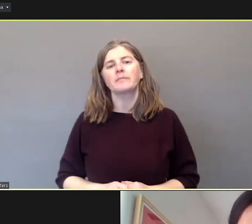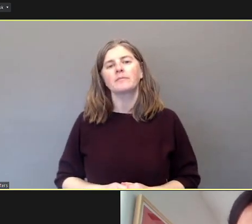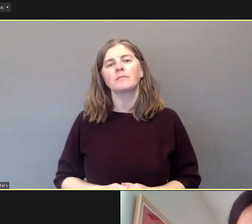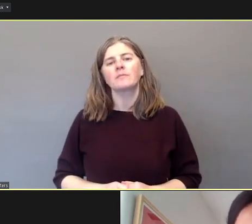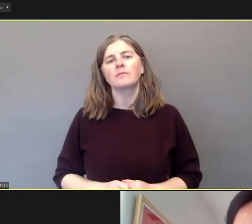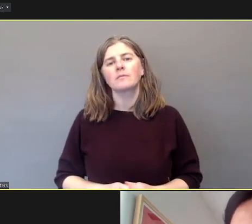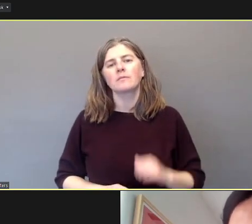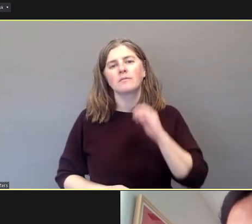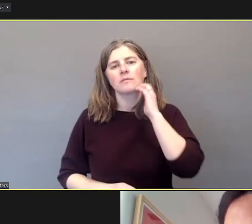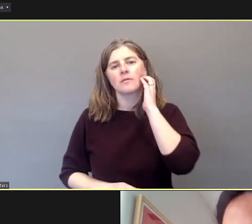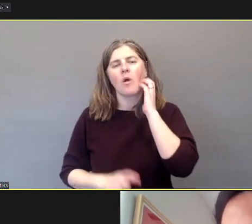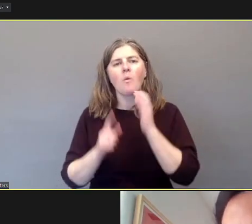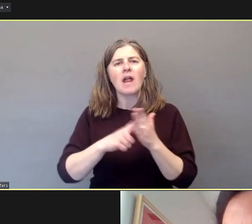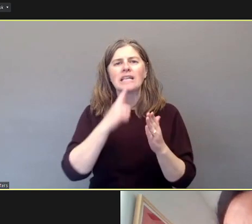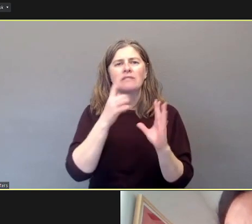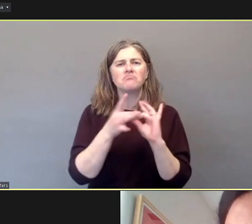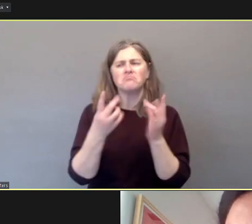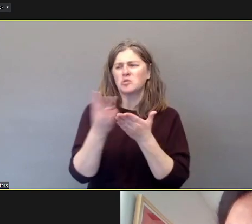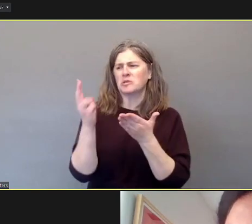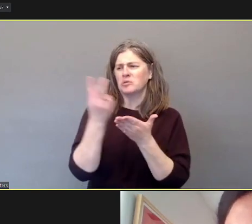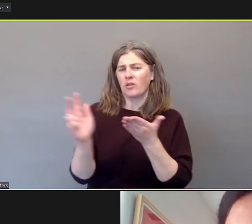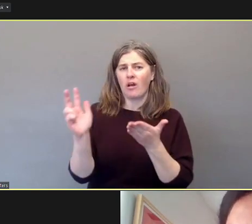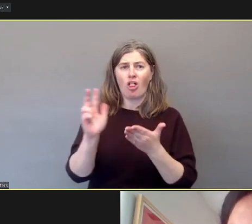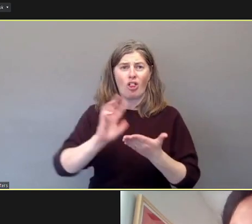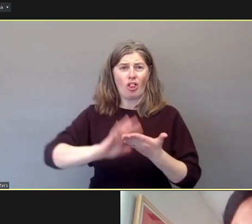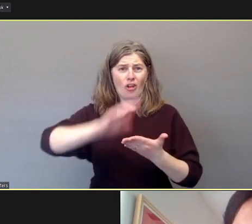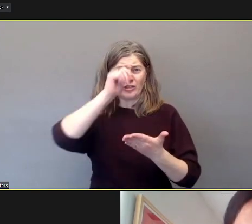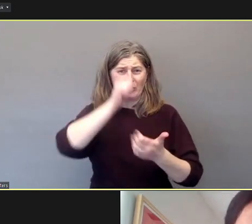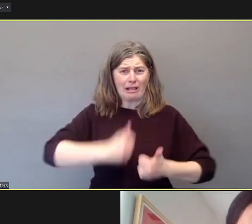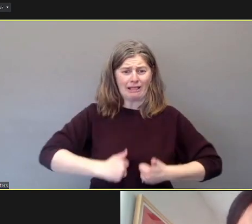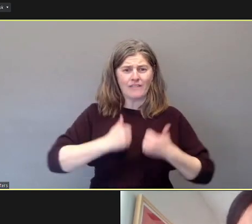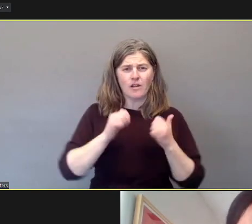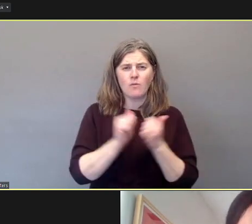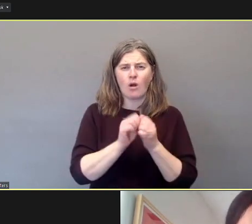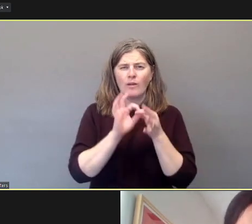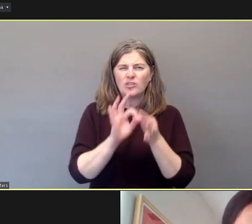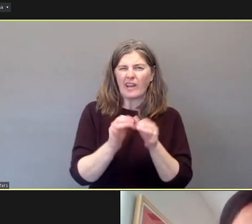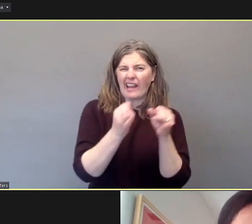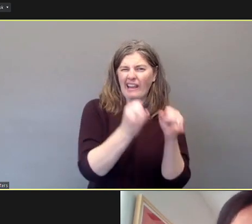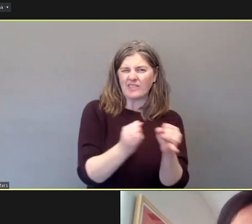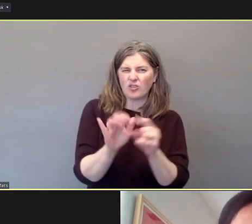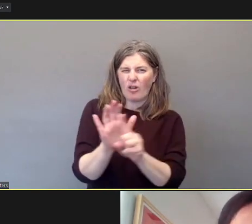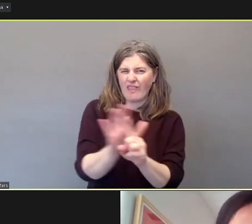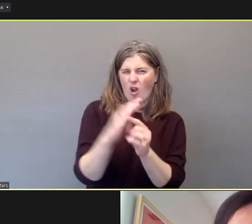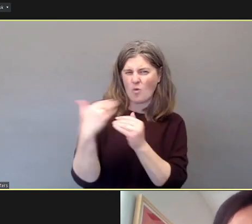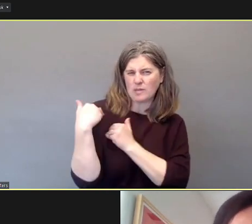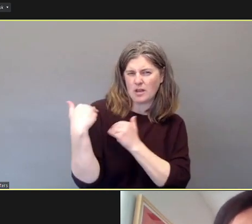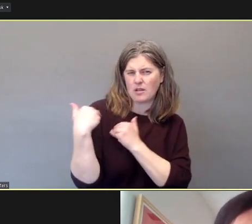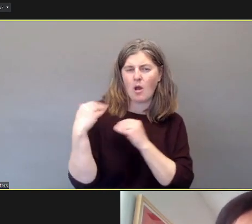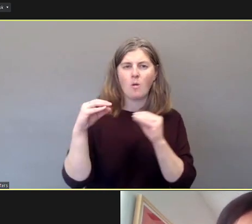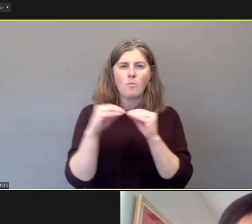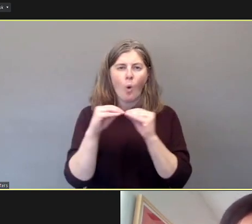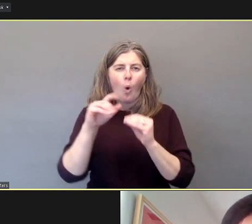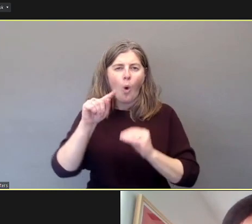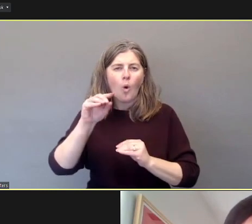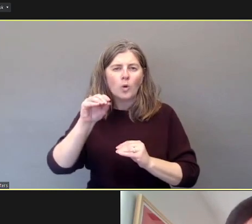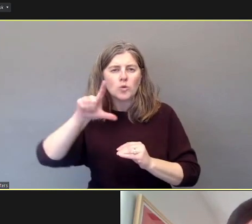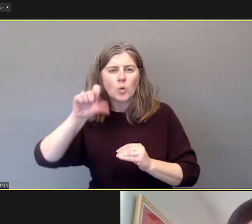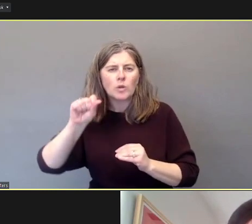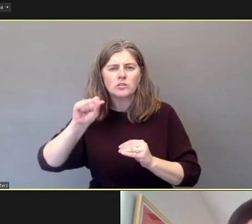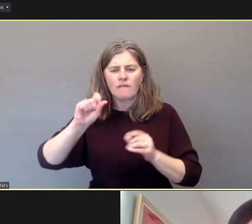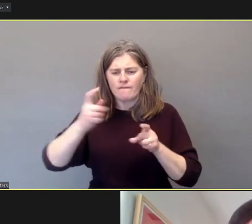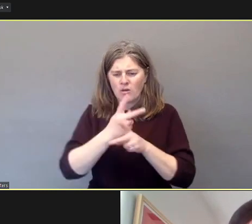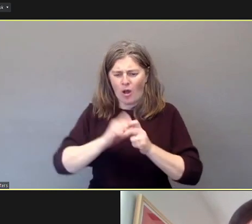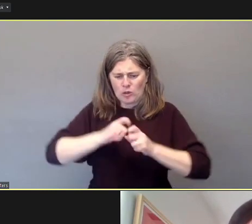said a couple of weeks ago is learning to live with COVID is about more individual responsibility. It's about more tools to deal with the